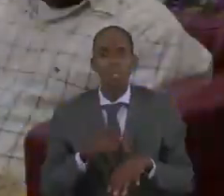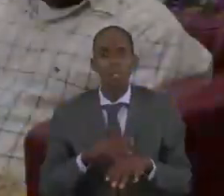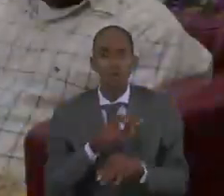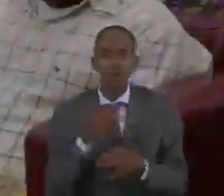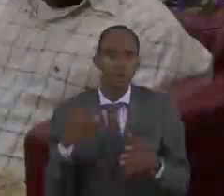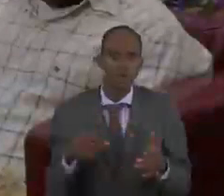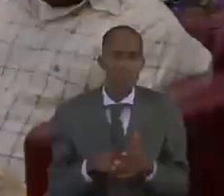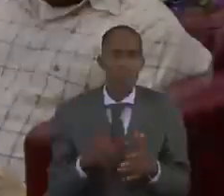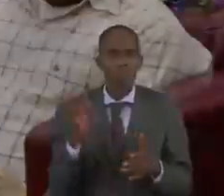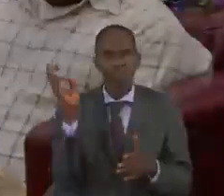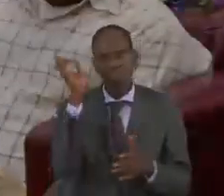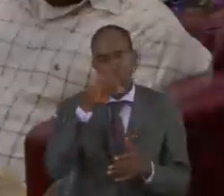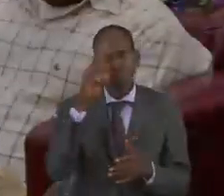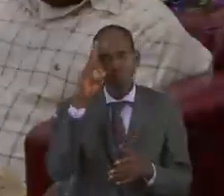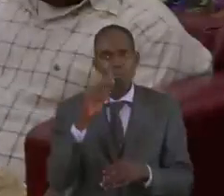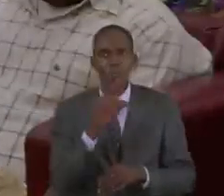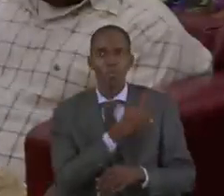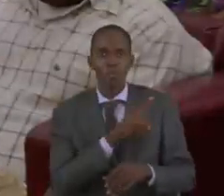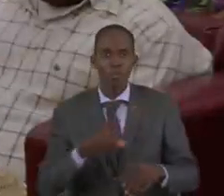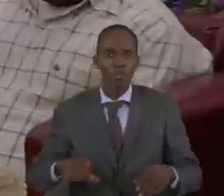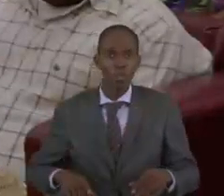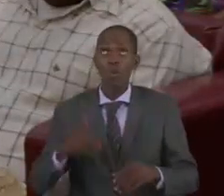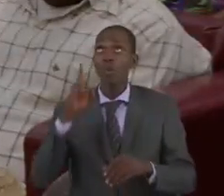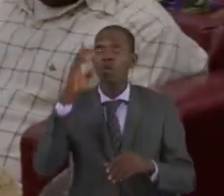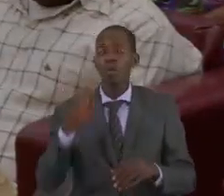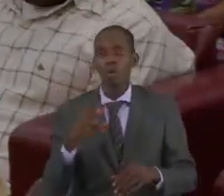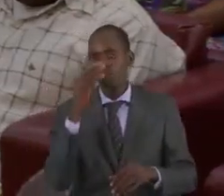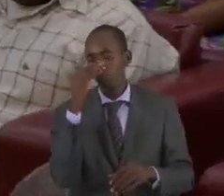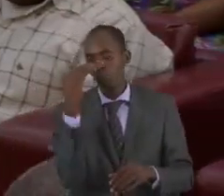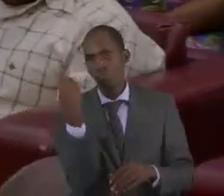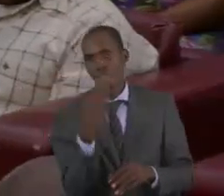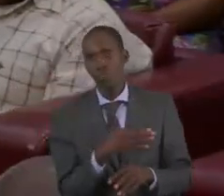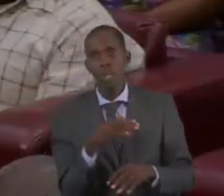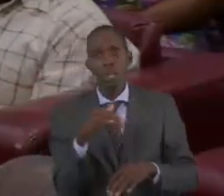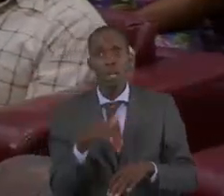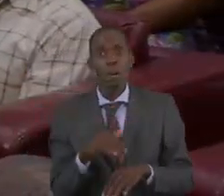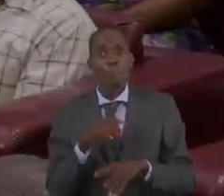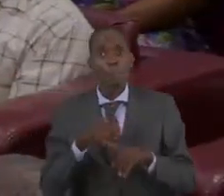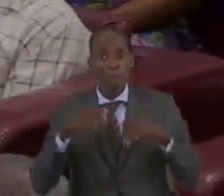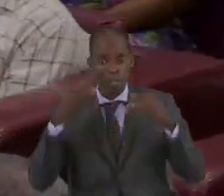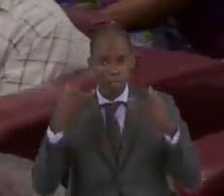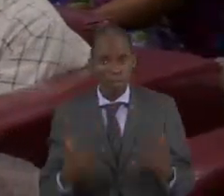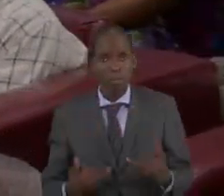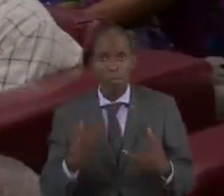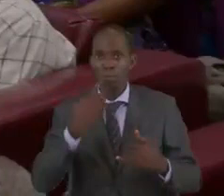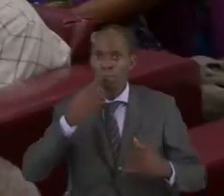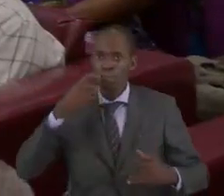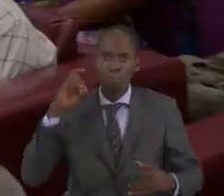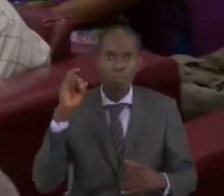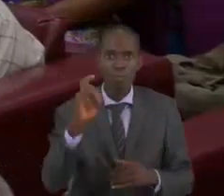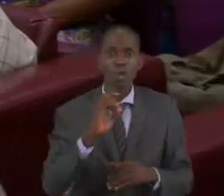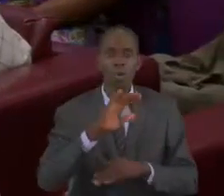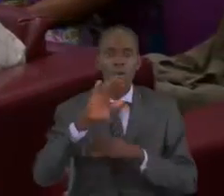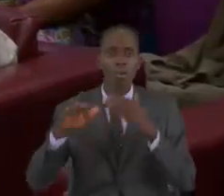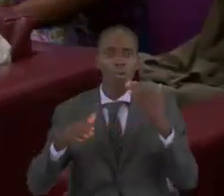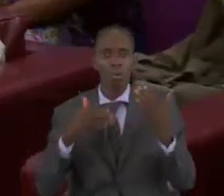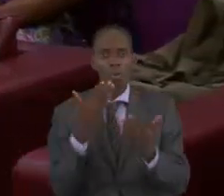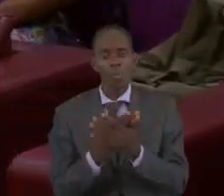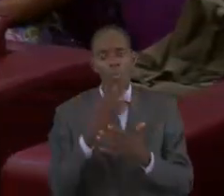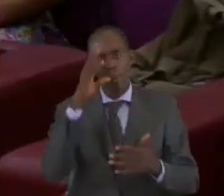this ignorance, God winked at, but now commandeth